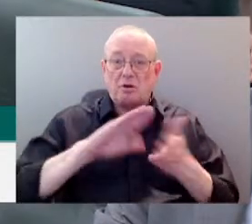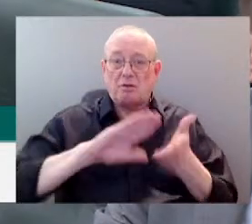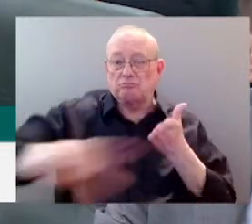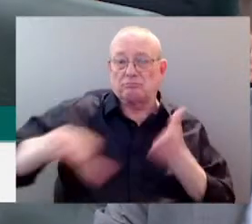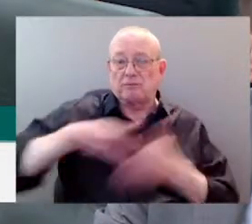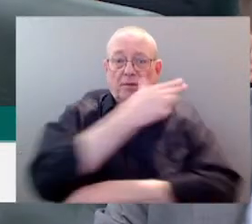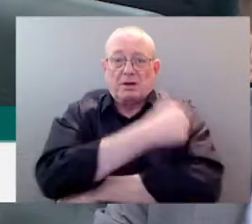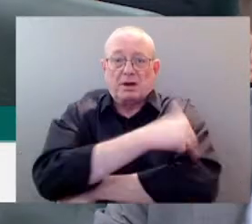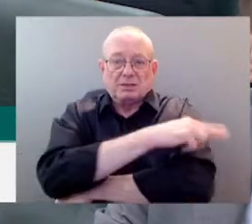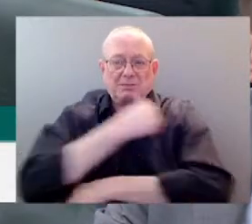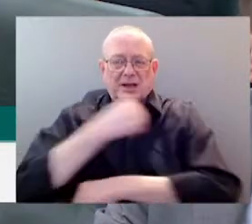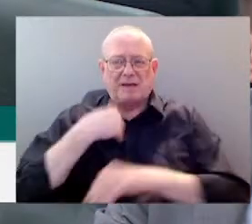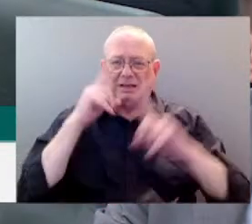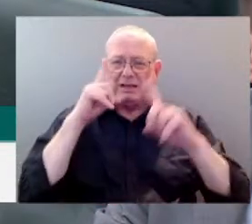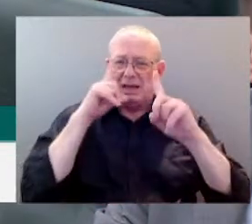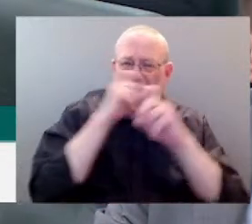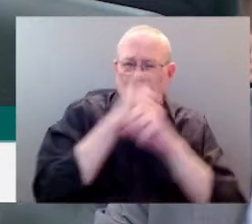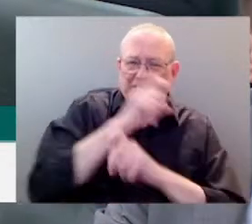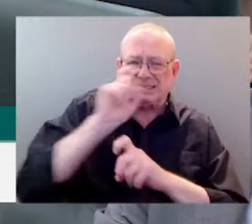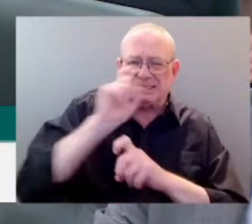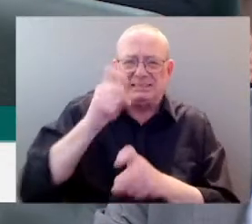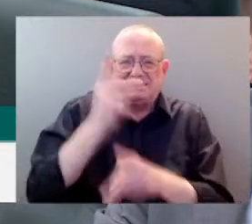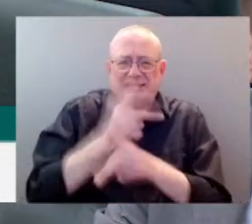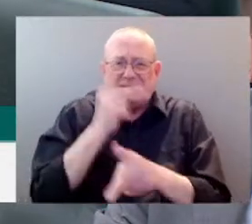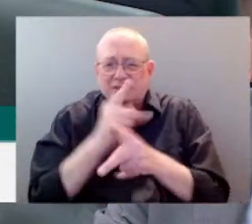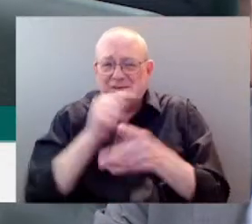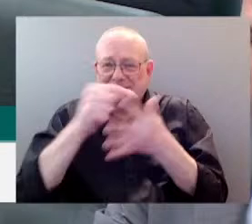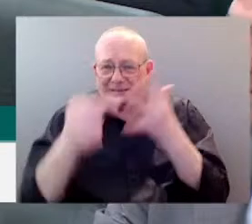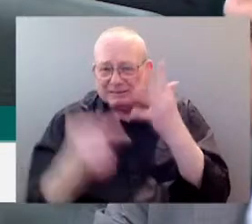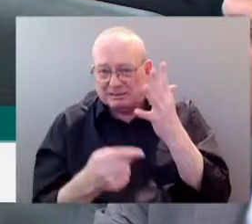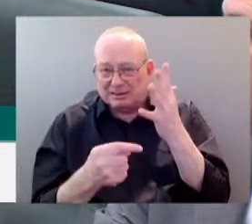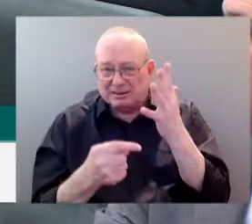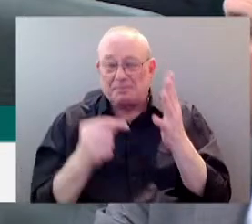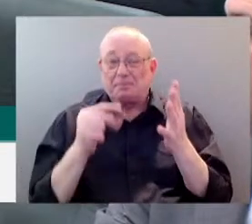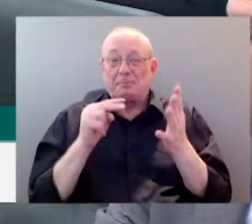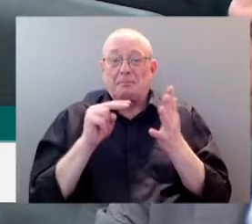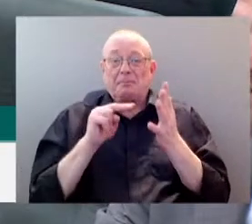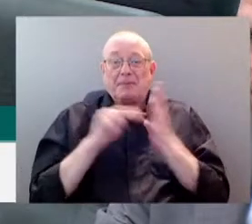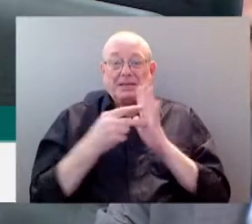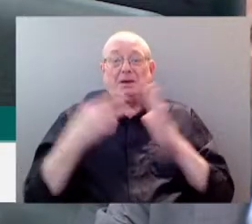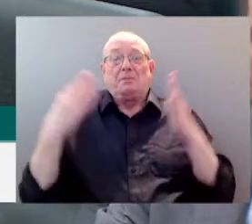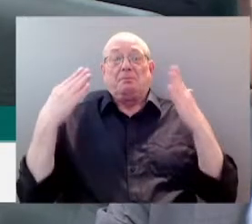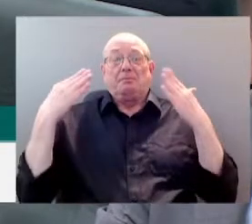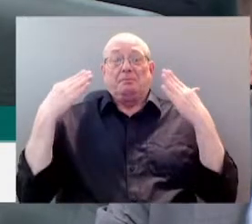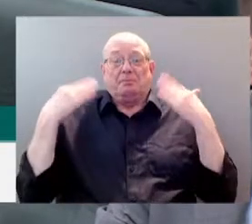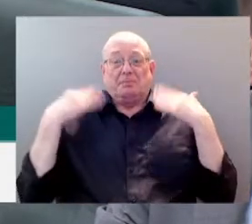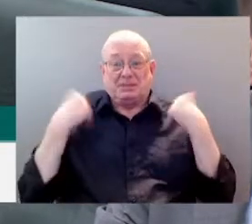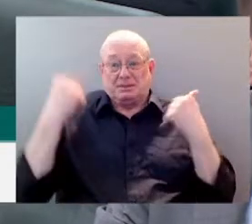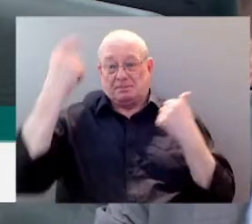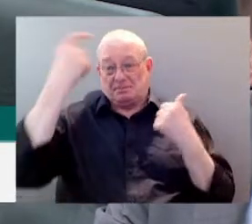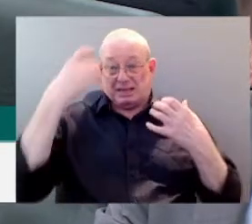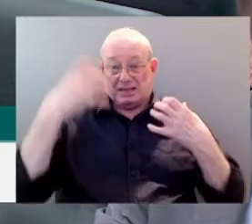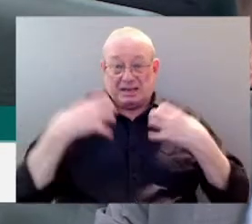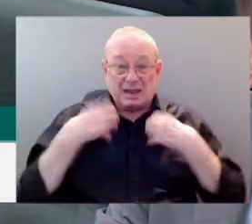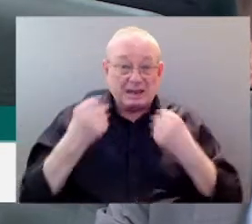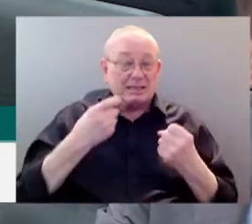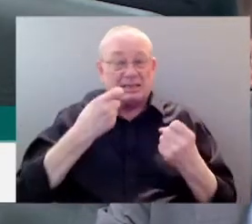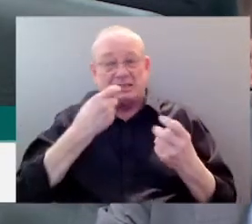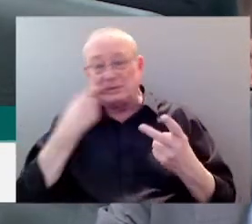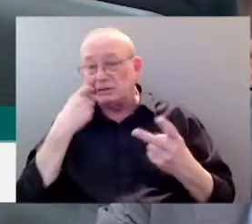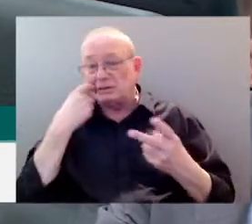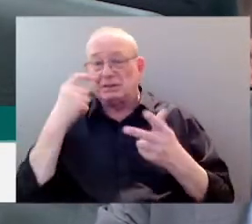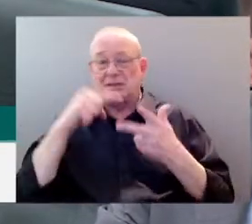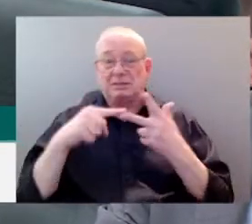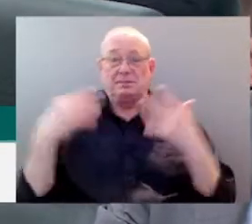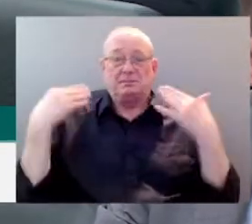with the minister of uh mental health and addiction as well as the minister of senior community and social services so that we can ensure that they are vetted and